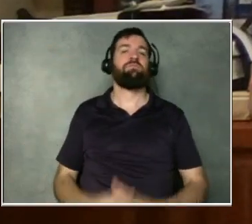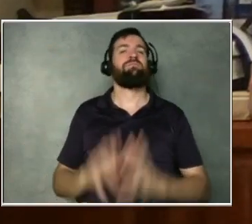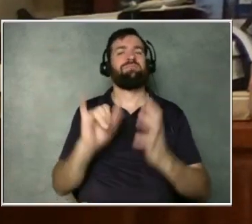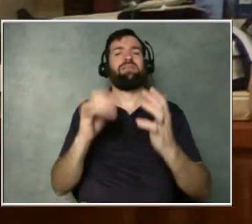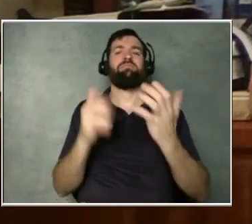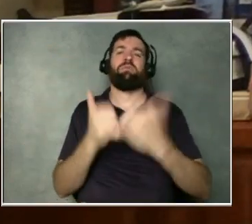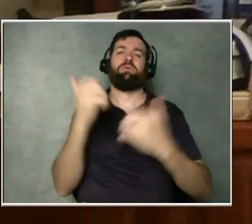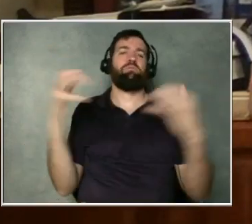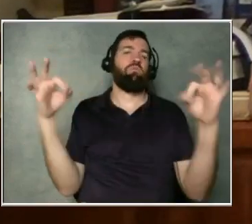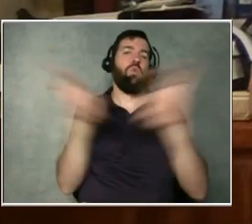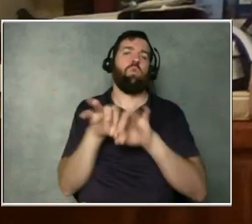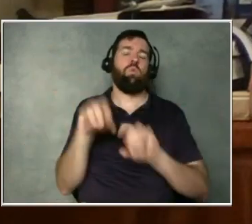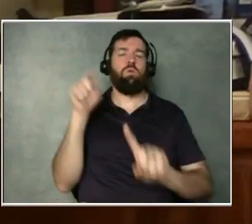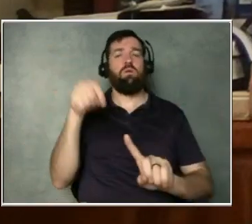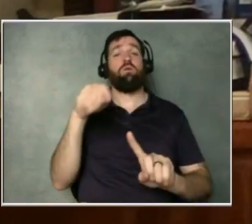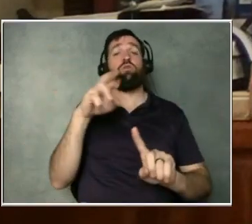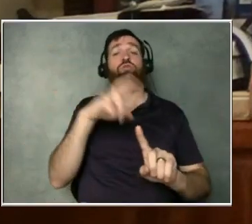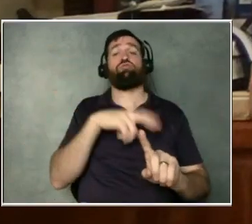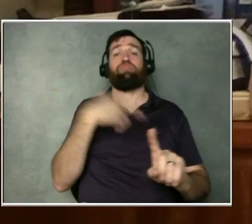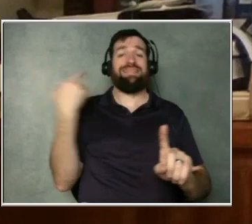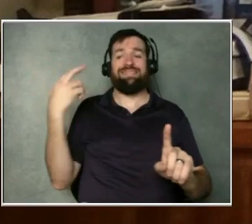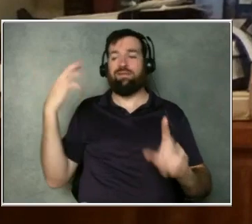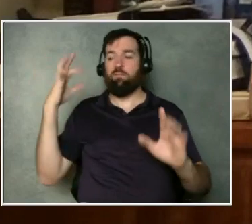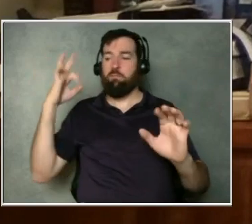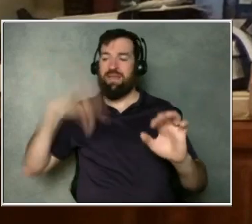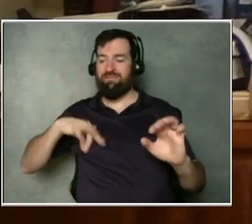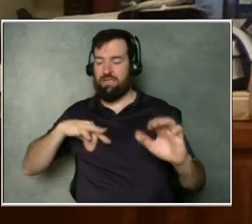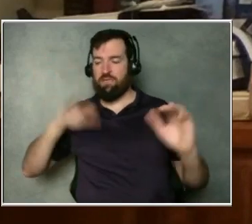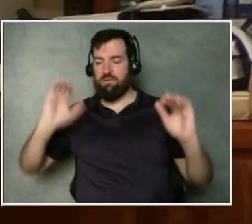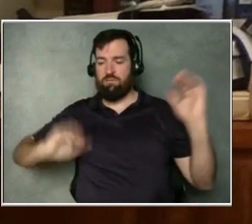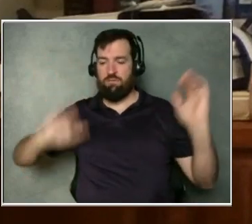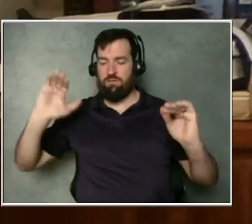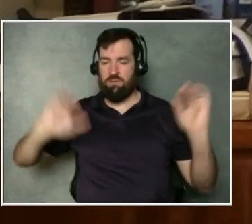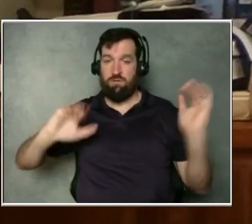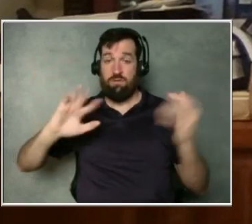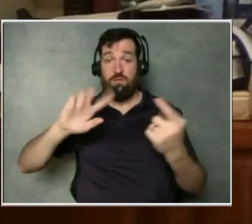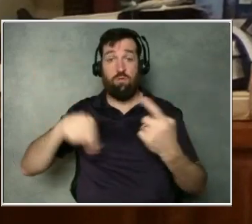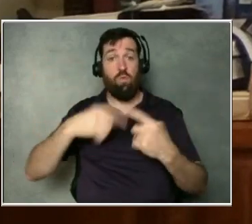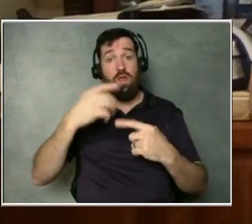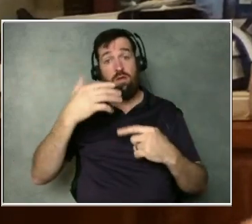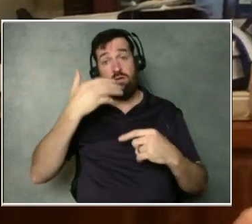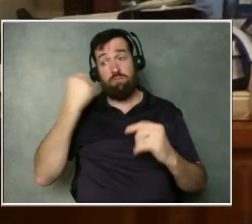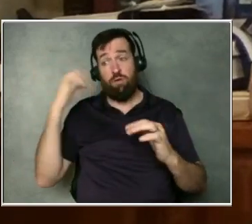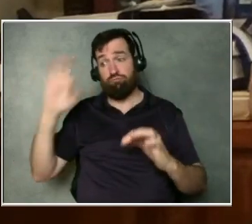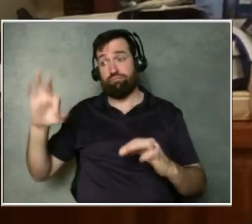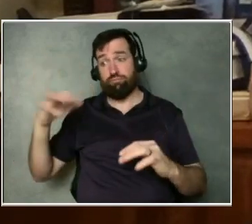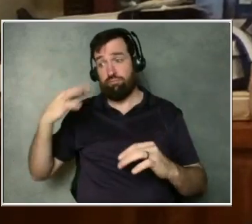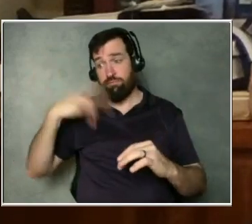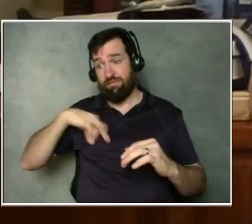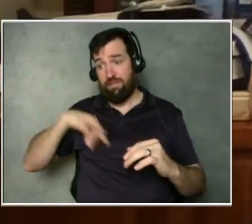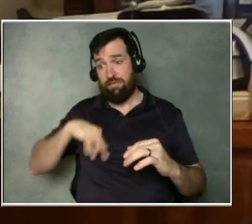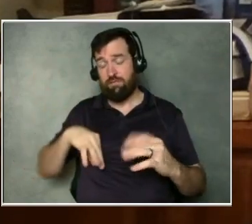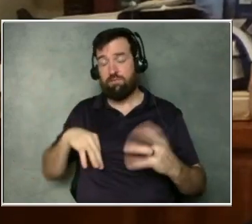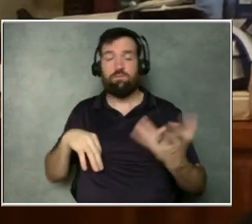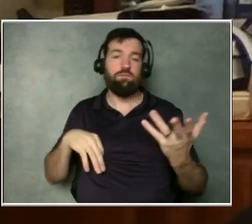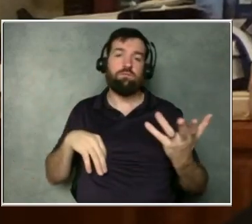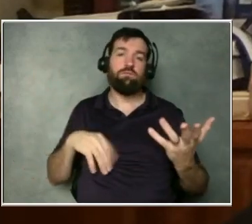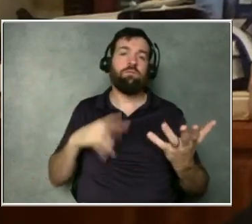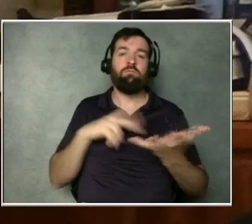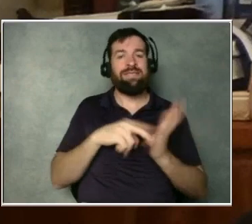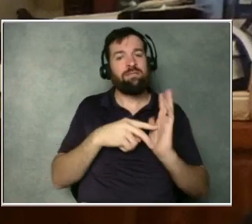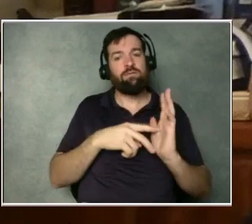point, is the risk-benefit ratio. When that's favorable, then wisdom resides